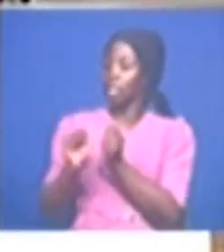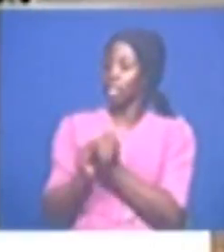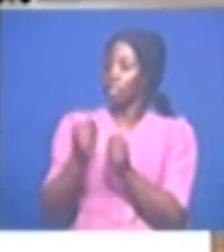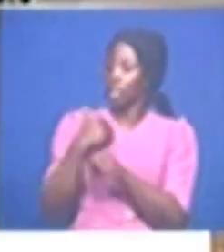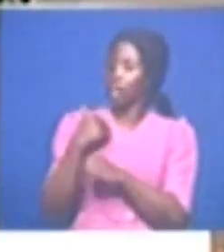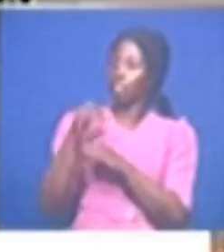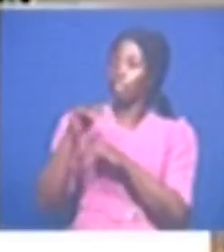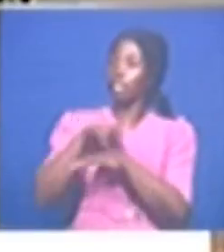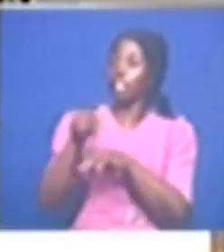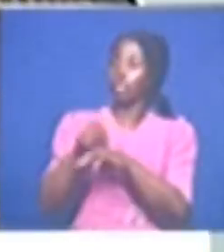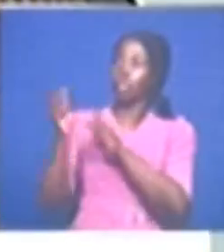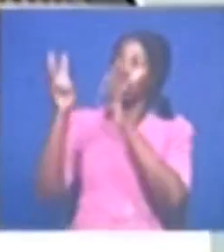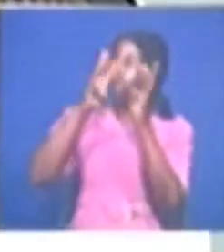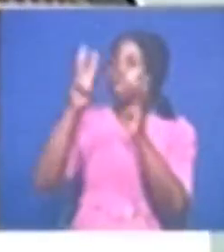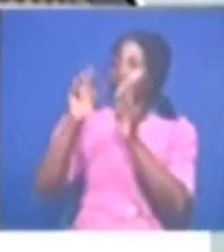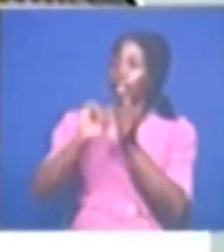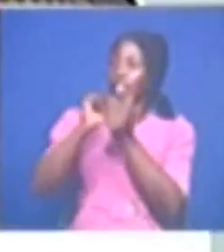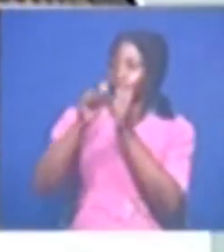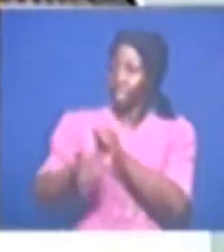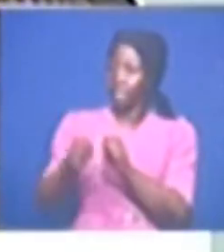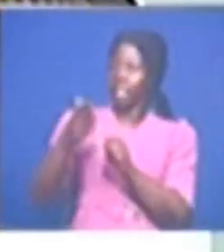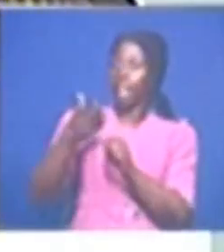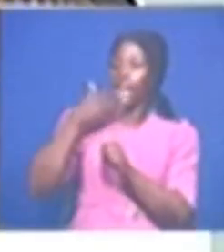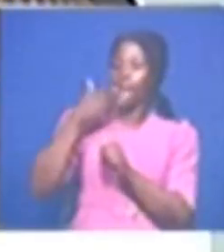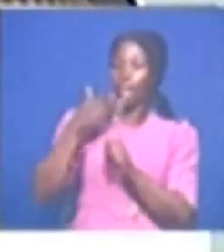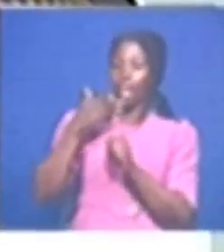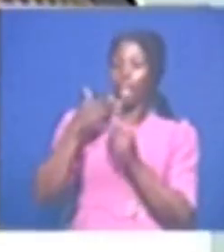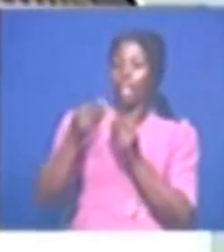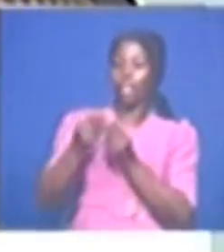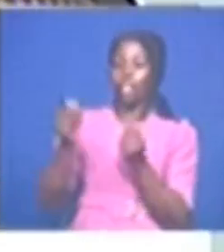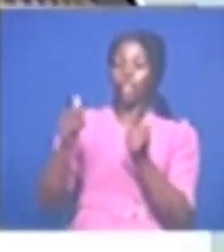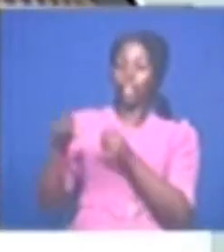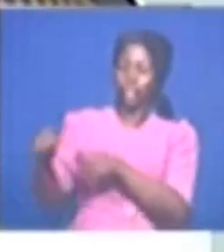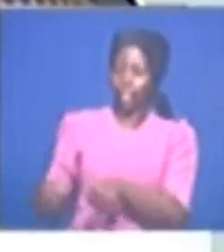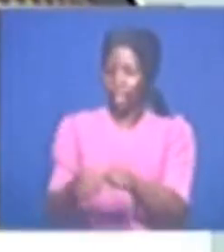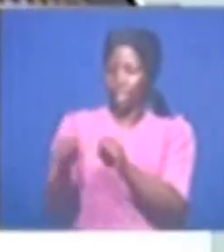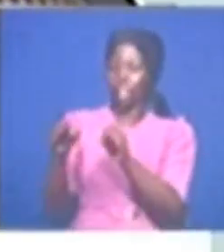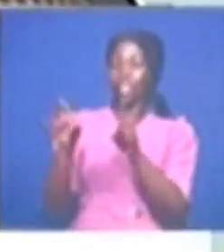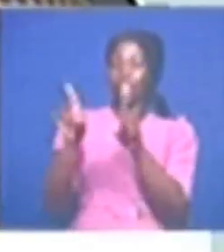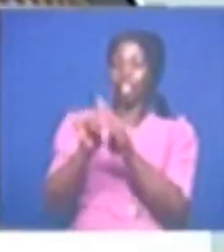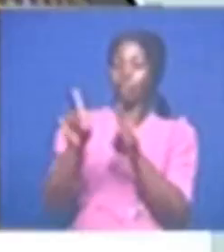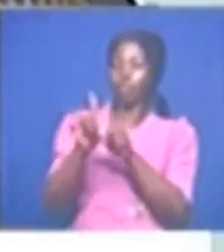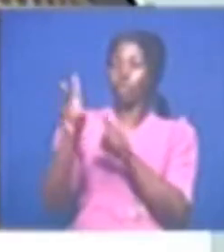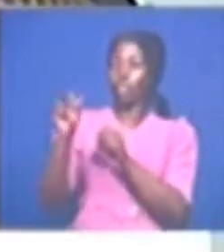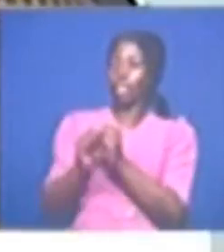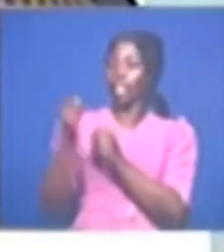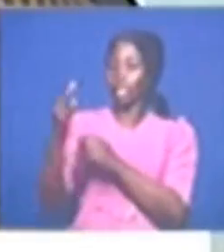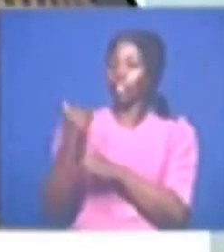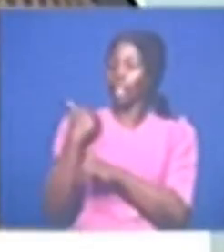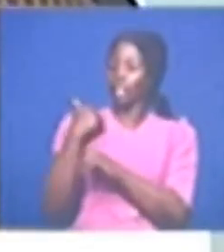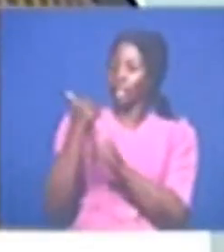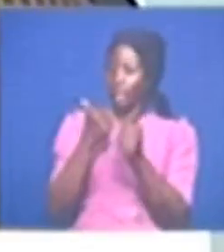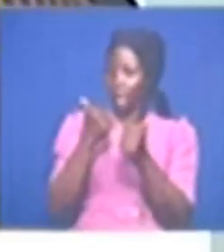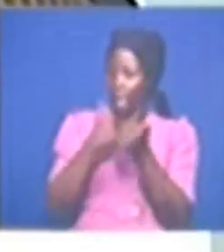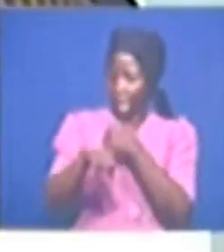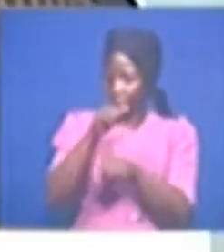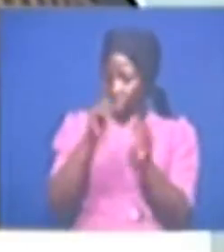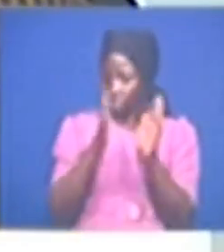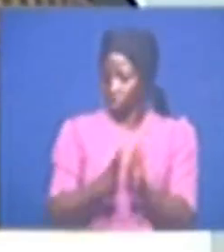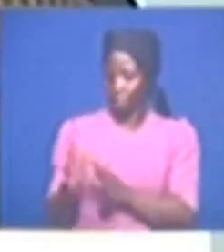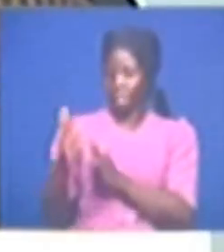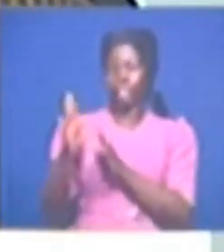Change Response Strategy. In 2013 we had the National Climate Change Action Plan. And